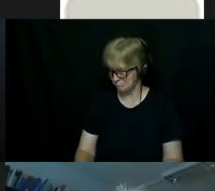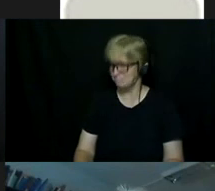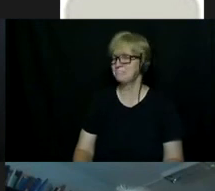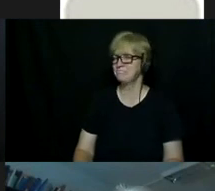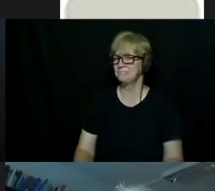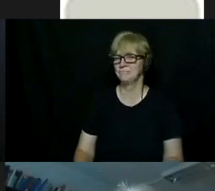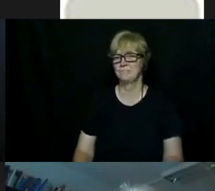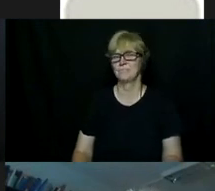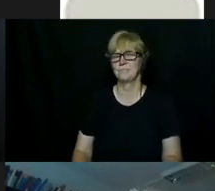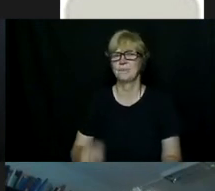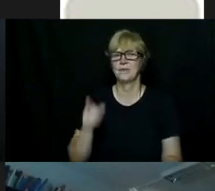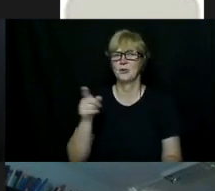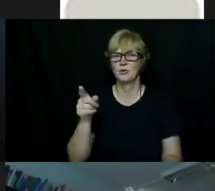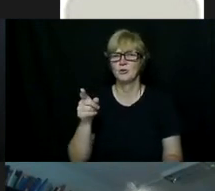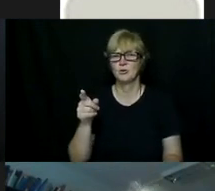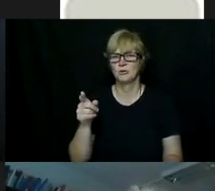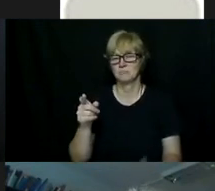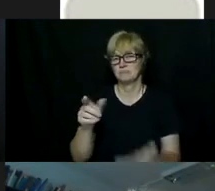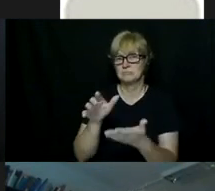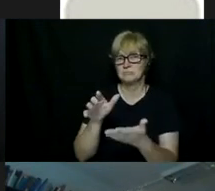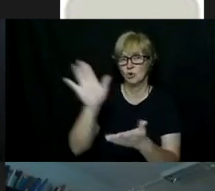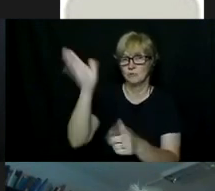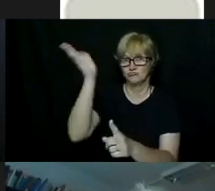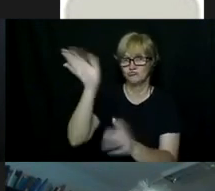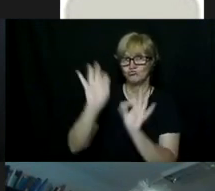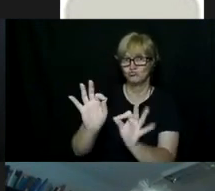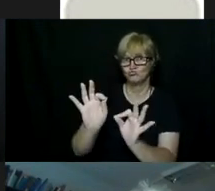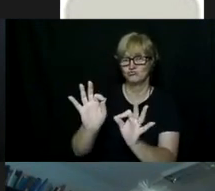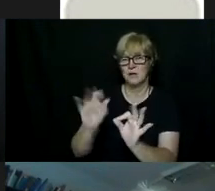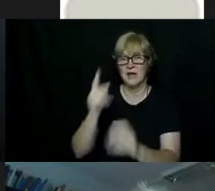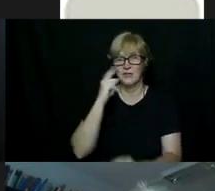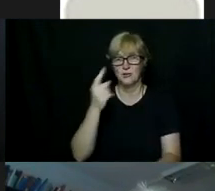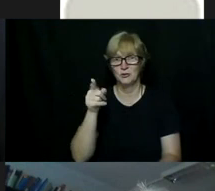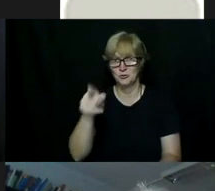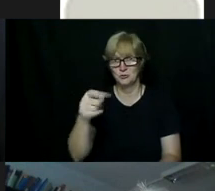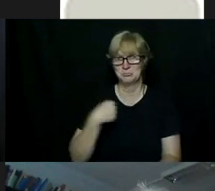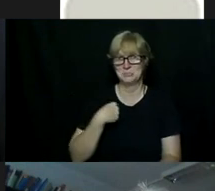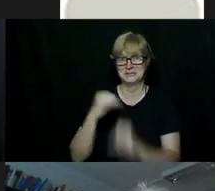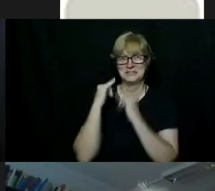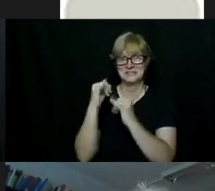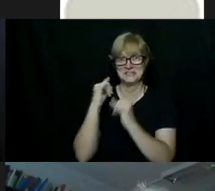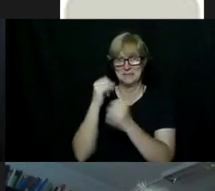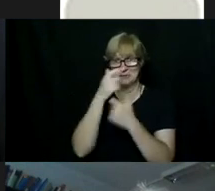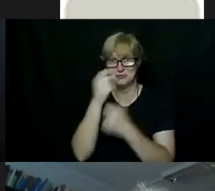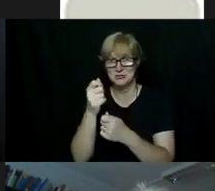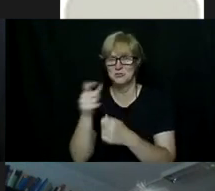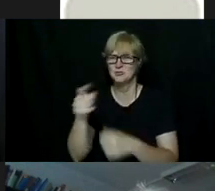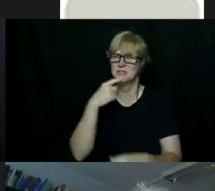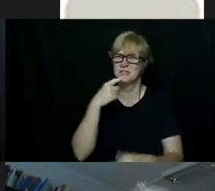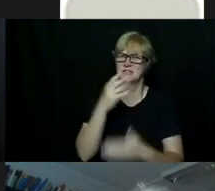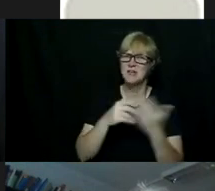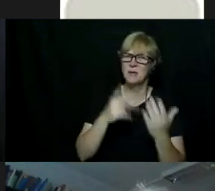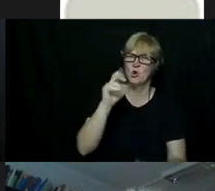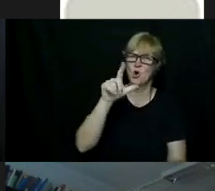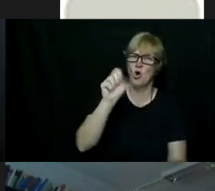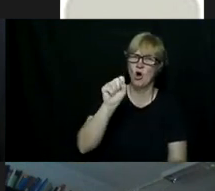Specifically, you said, so first of all, very, very nice talk, and I think we share a lot of interests. You said there are some protocols that bias subjects